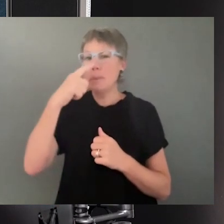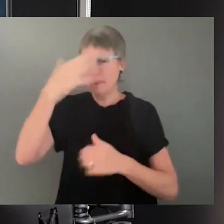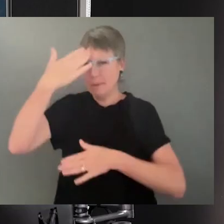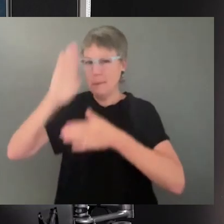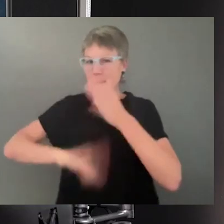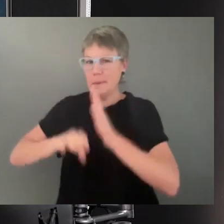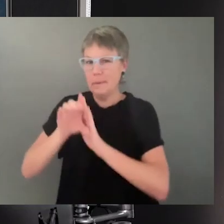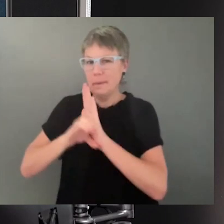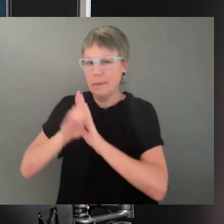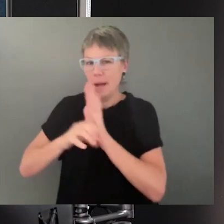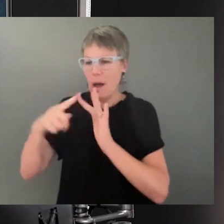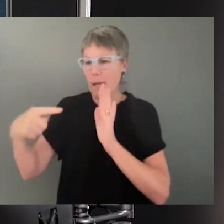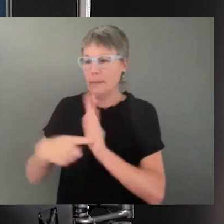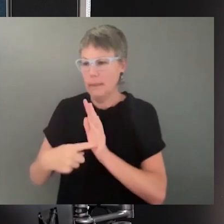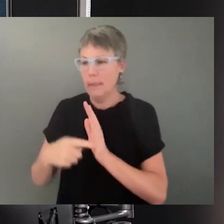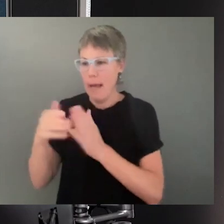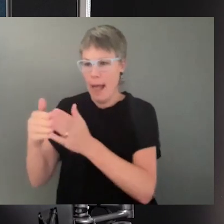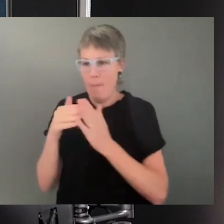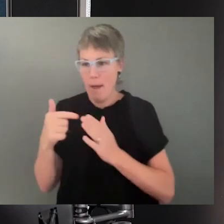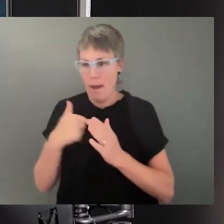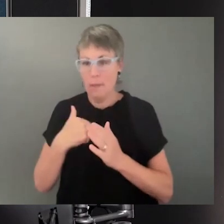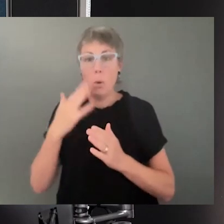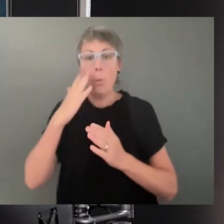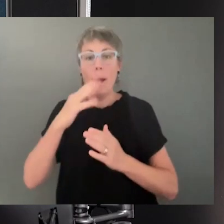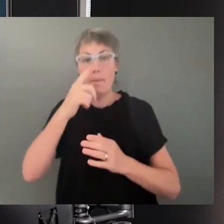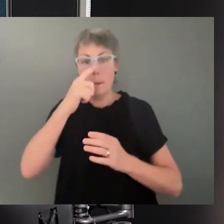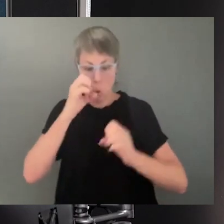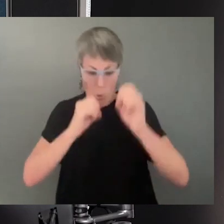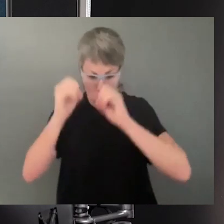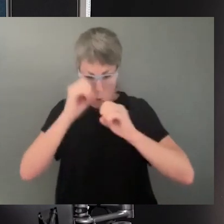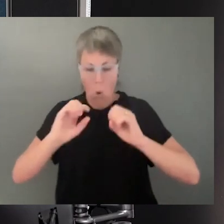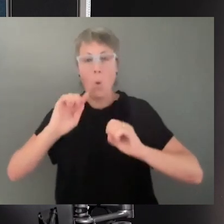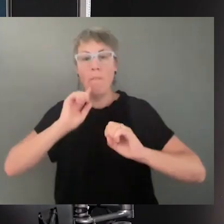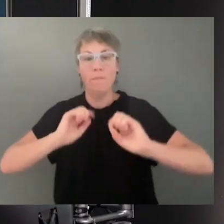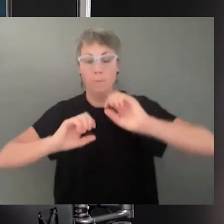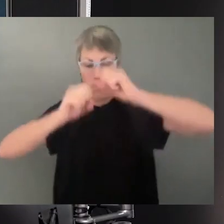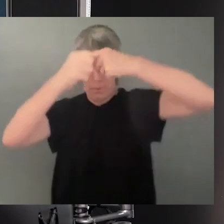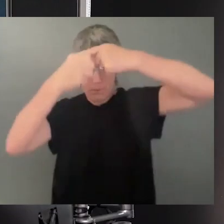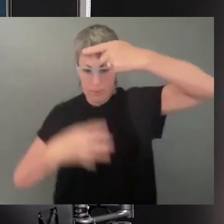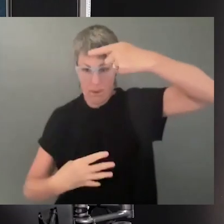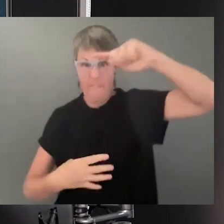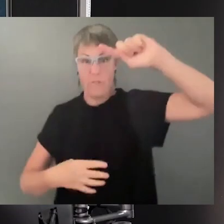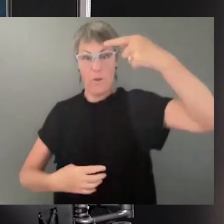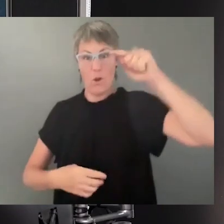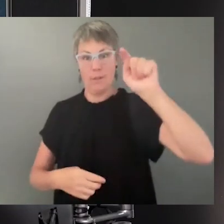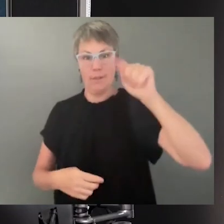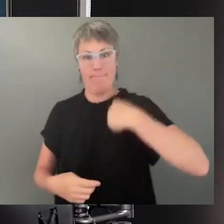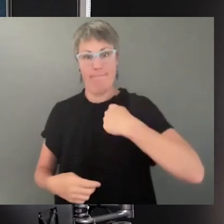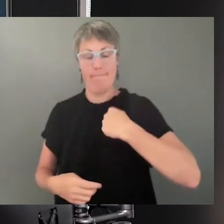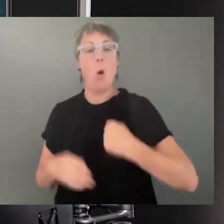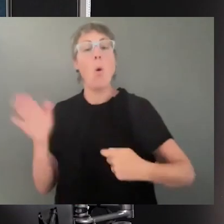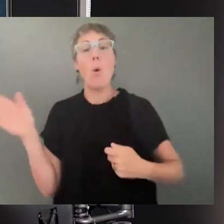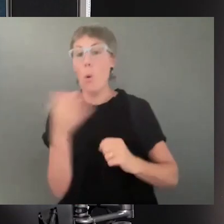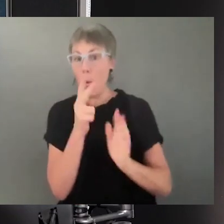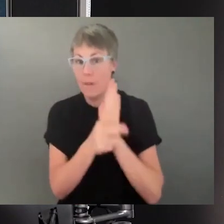got all the videos have Auslan interpretation and captions and things like that. And so we've